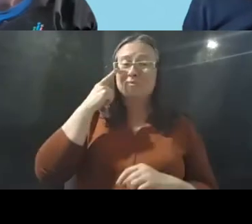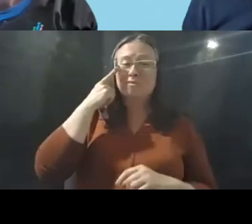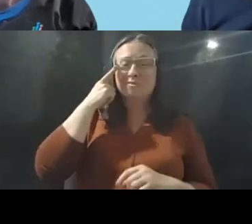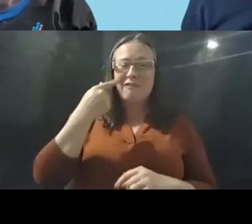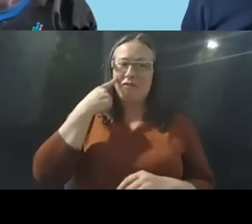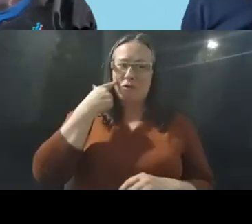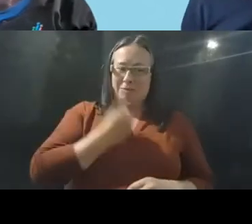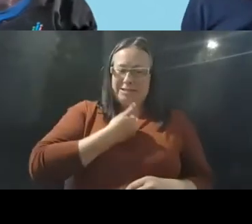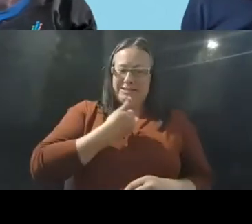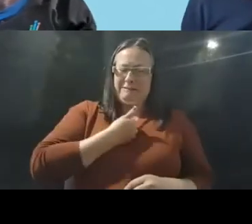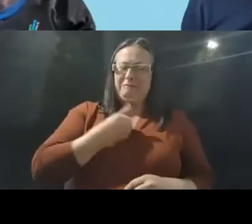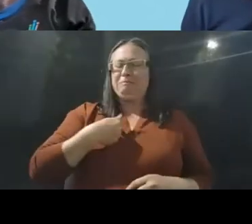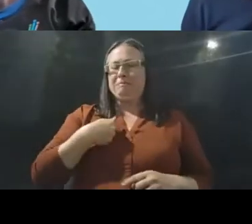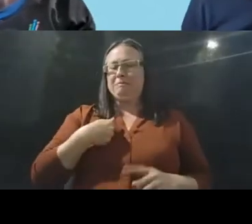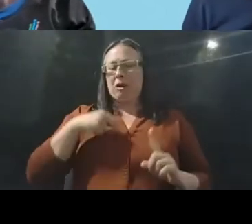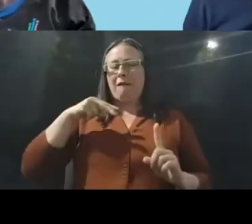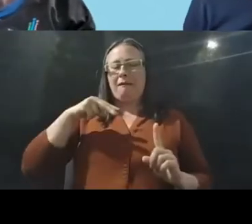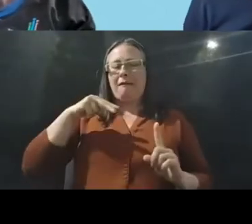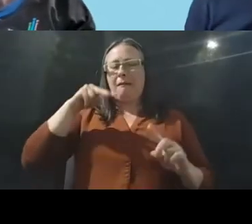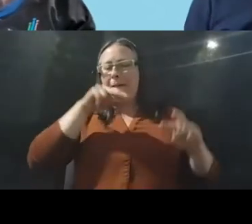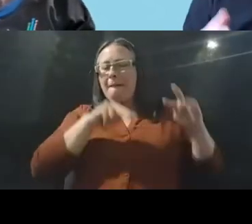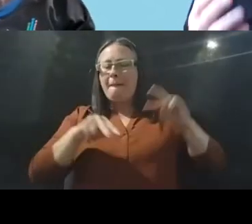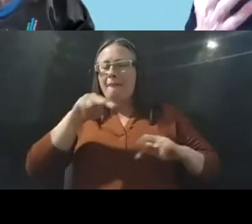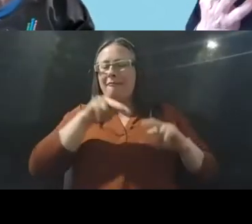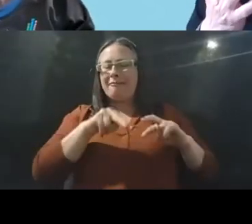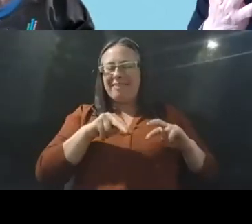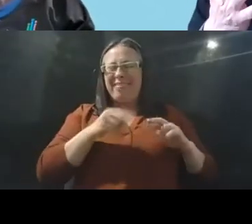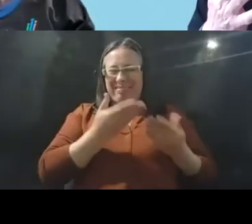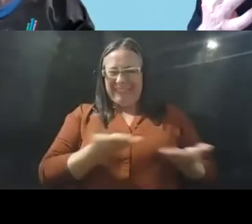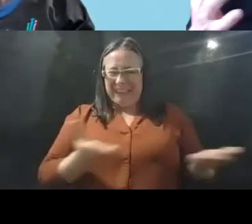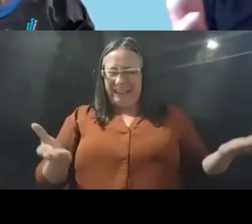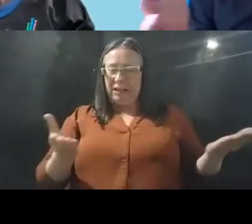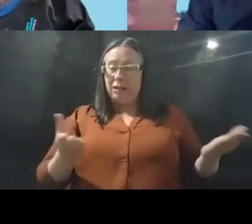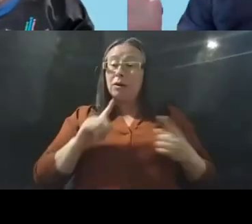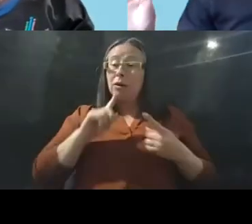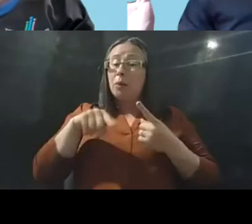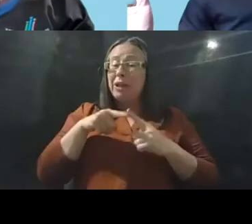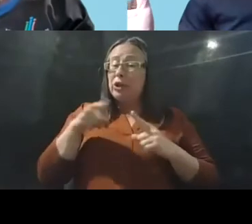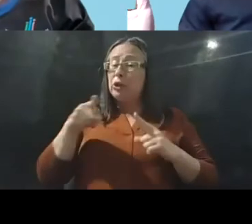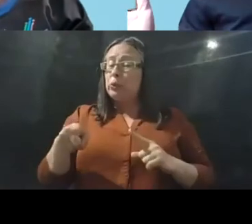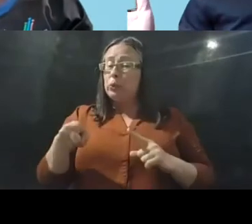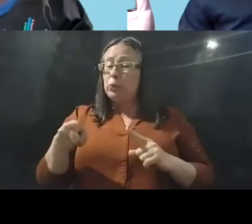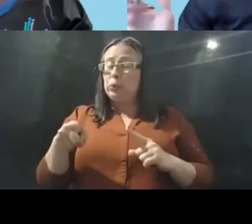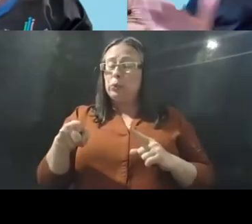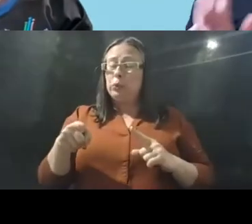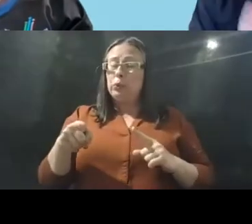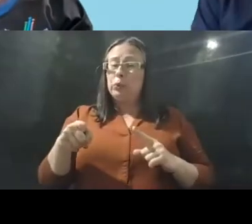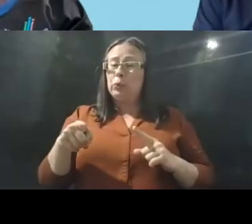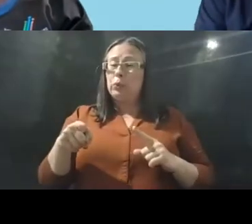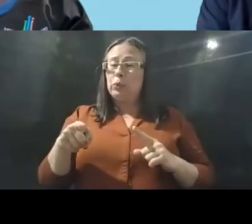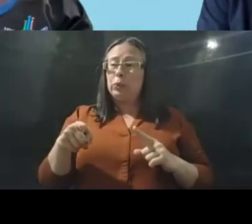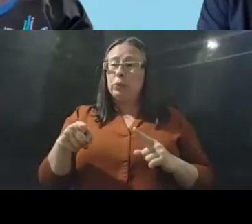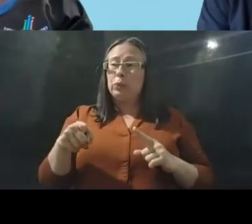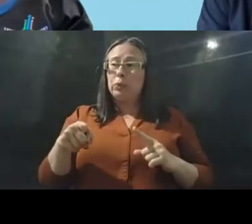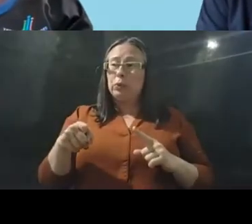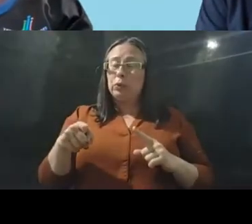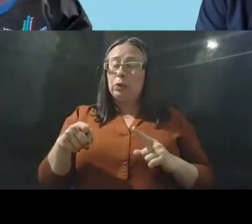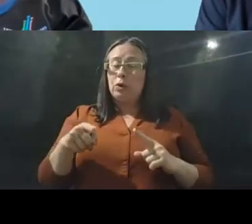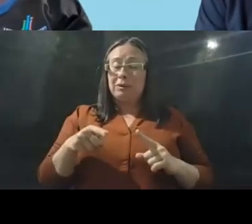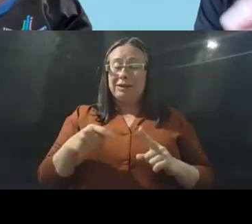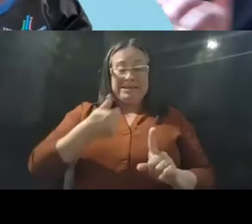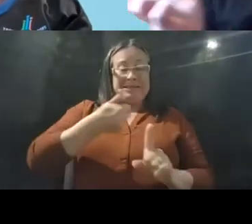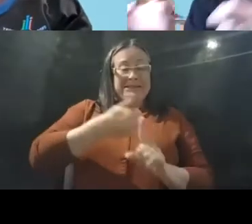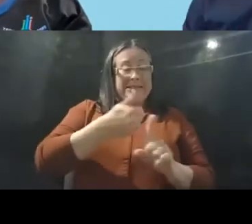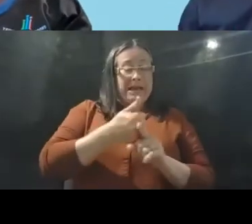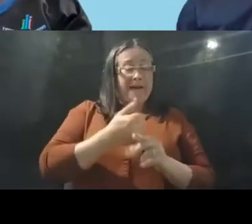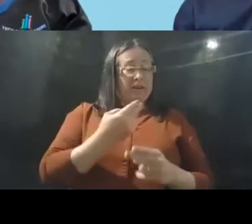me, one of my observations about all of those things, when you completely untie yourself from your use of a